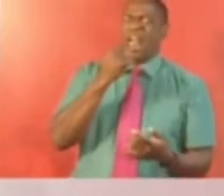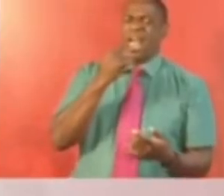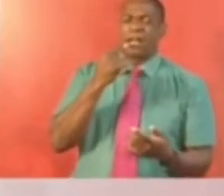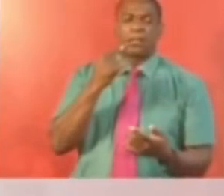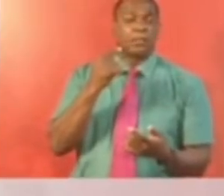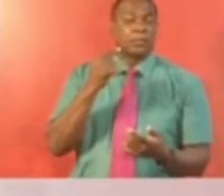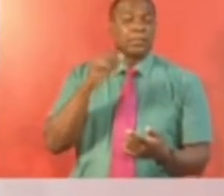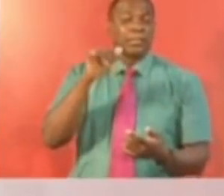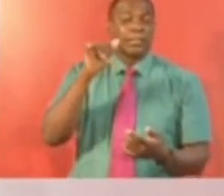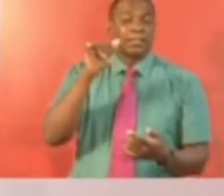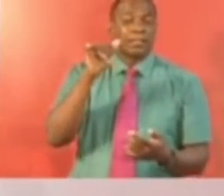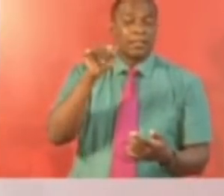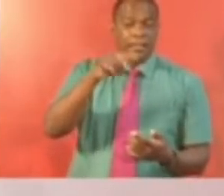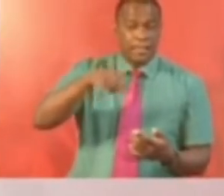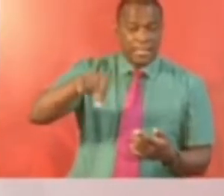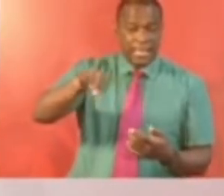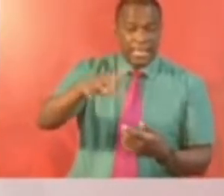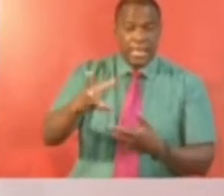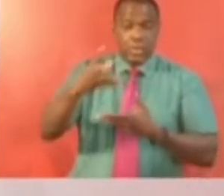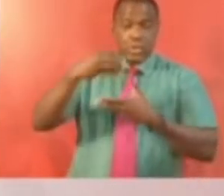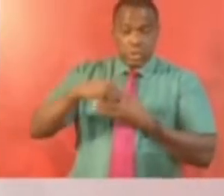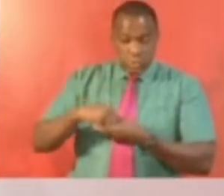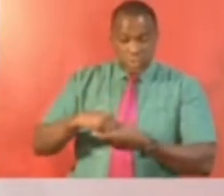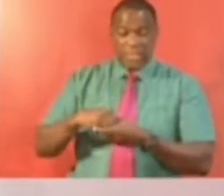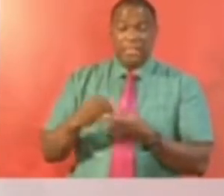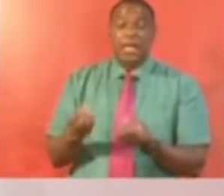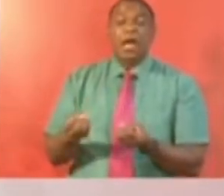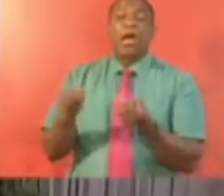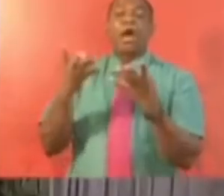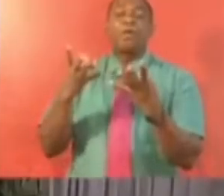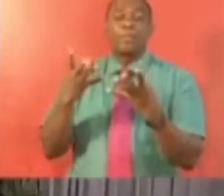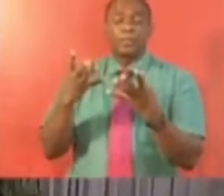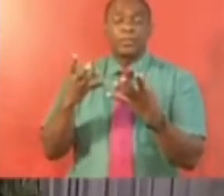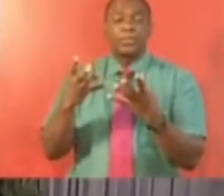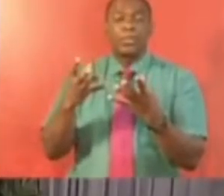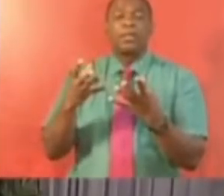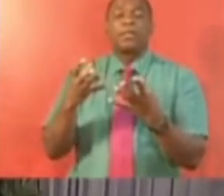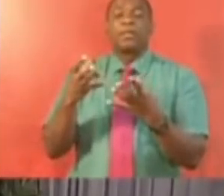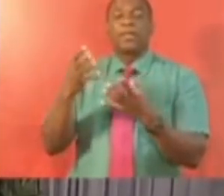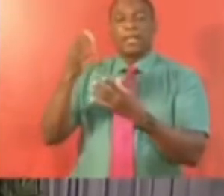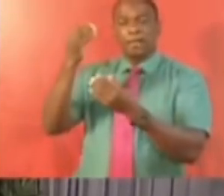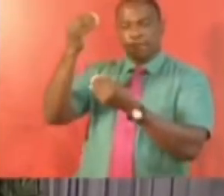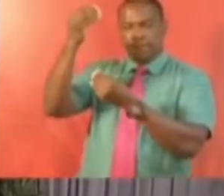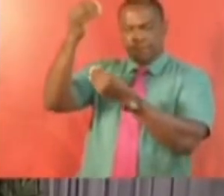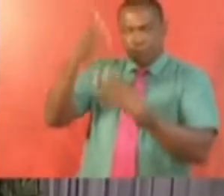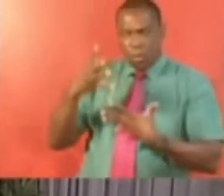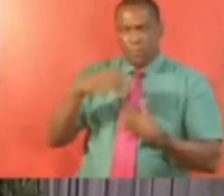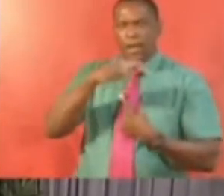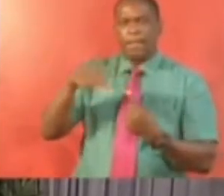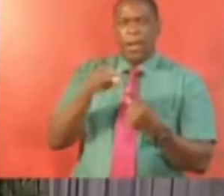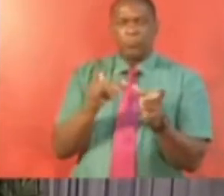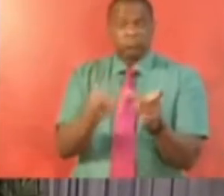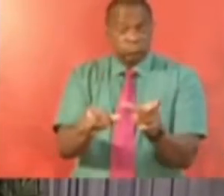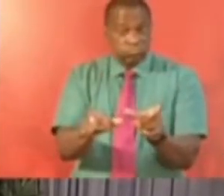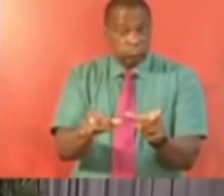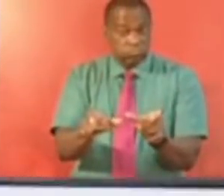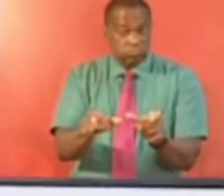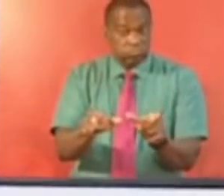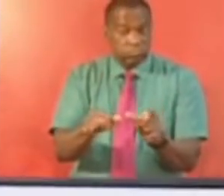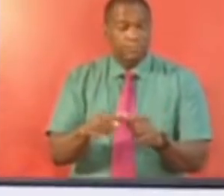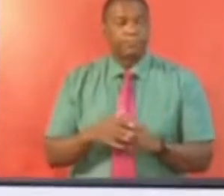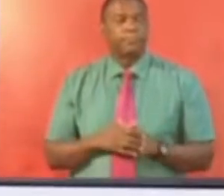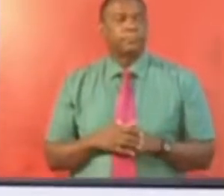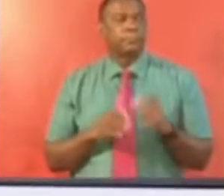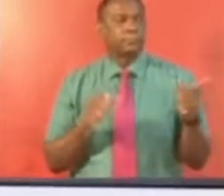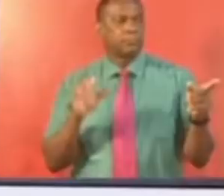isolation, or does that only refer to positive cases? Thank you. Thank you, and we go to the Chief Medical Officer to respond. Right,